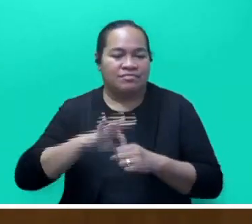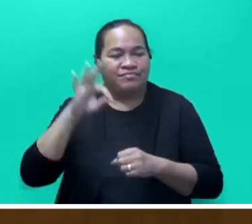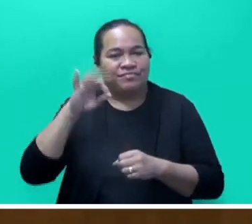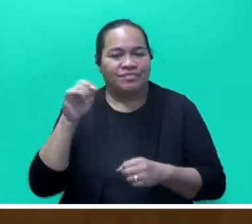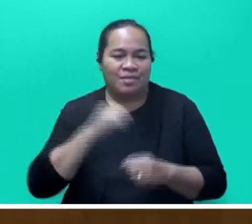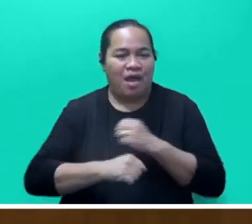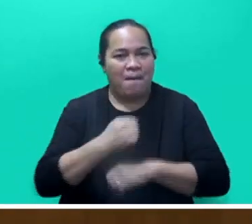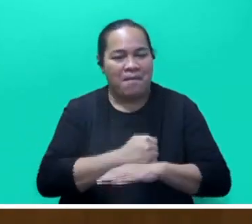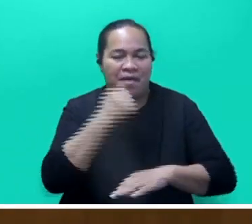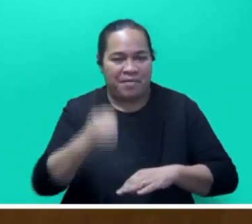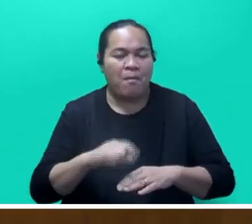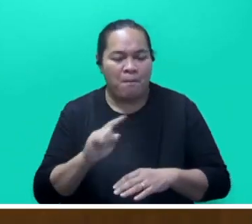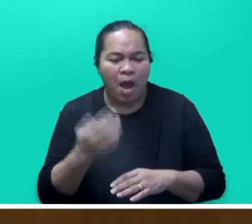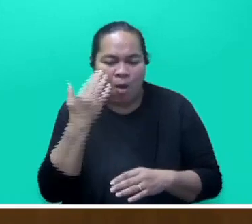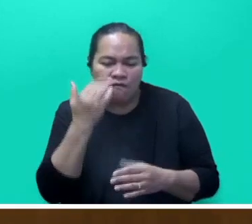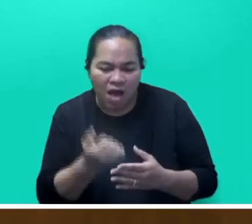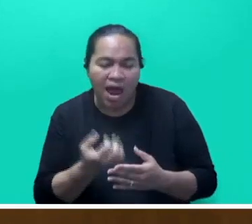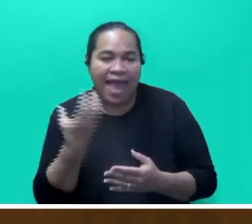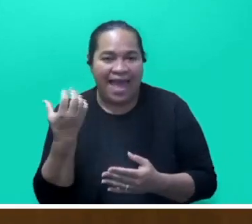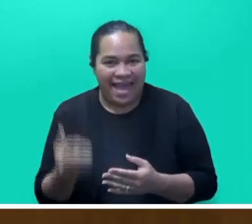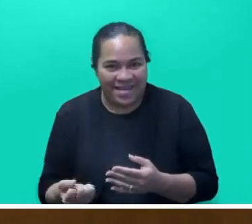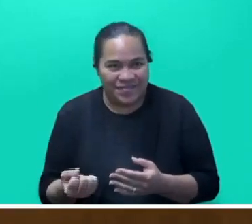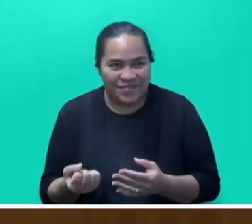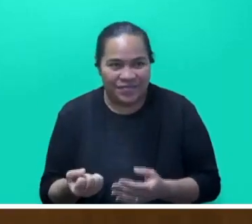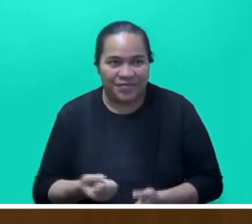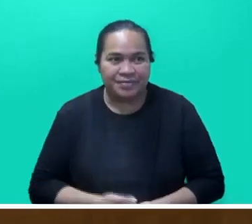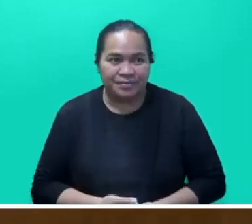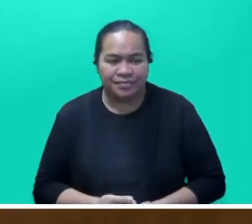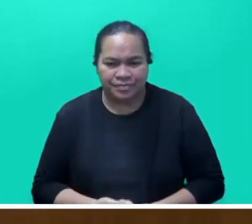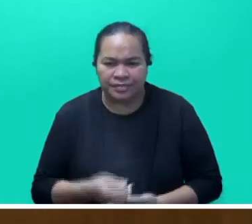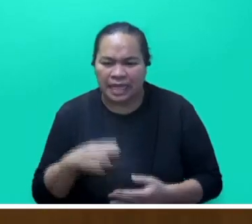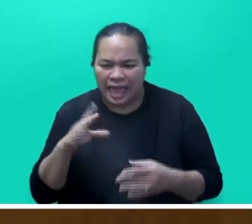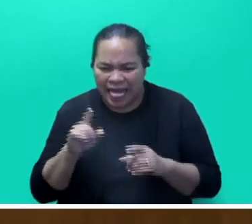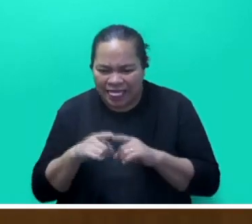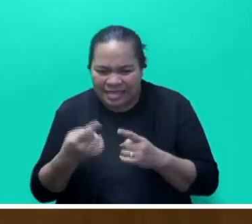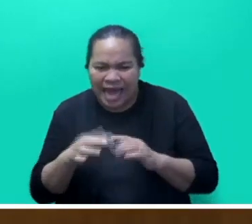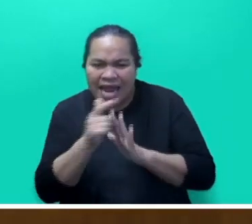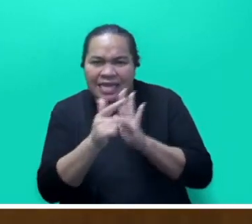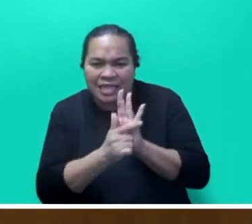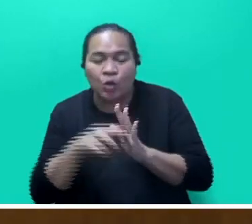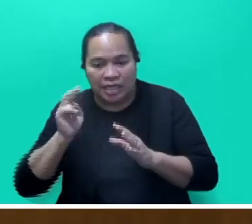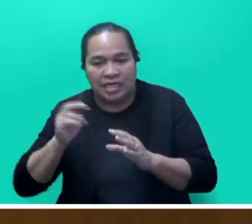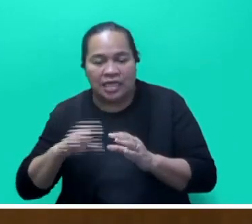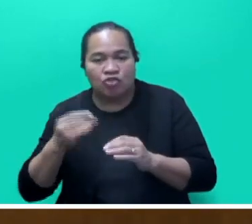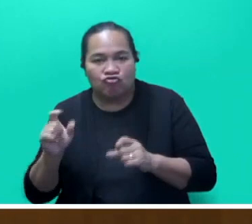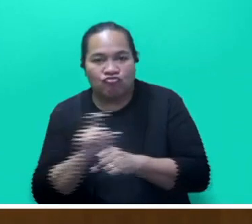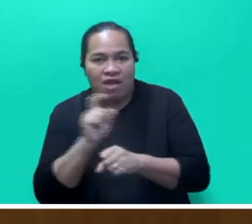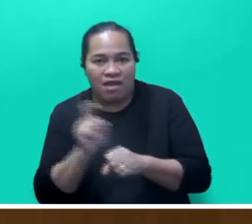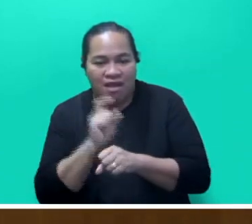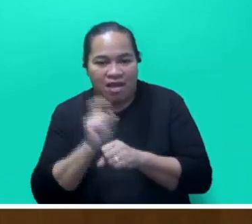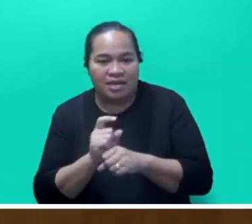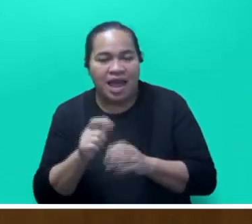But we found also that there are catch-up legislations which we have to put in place. As